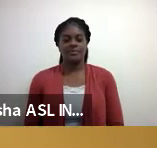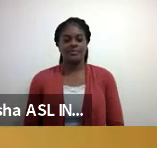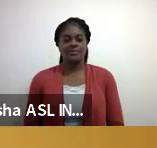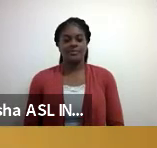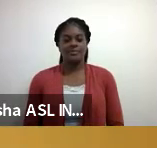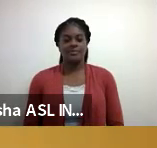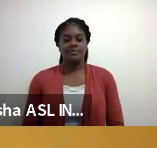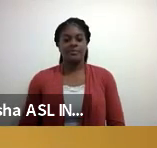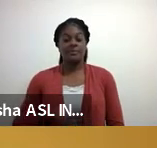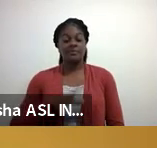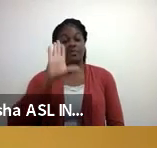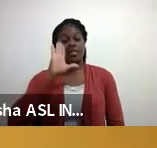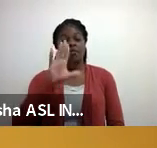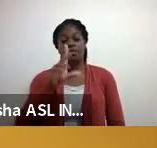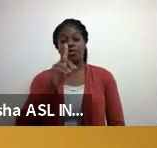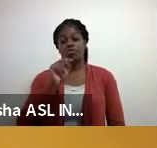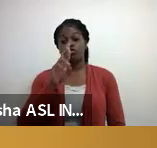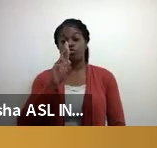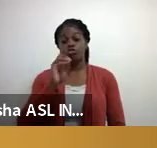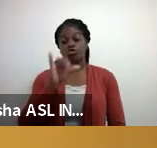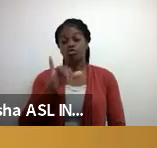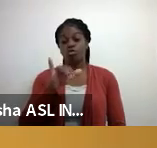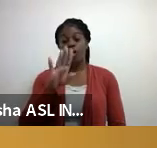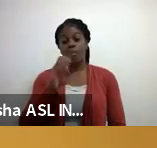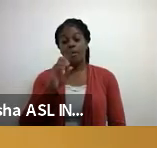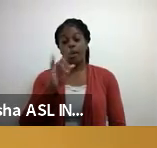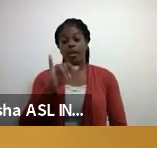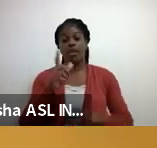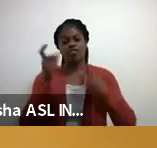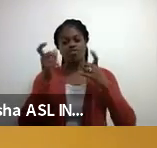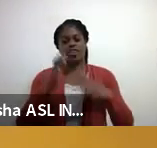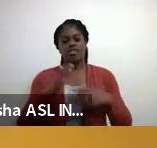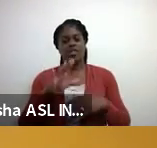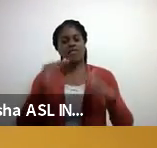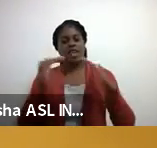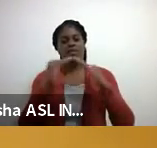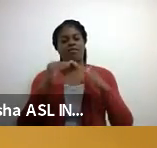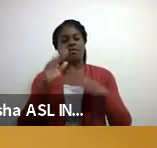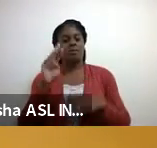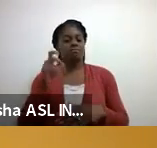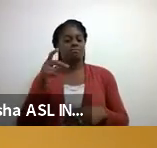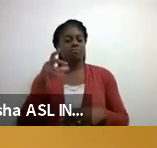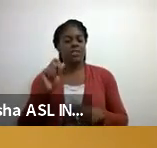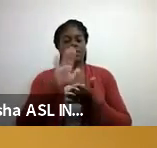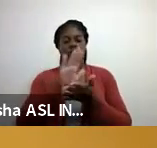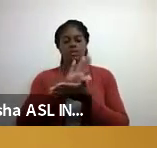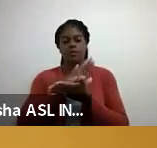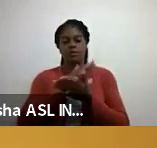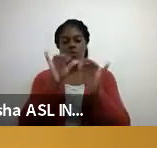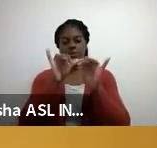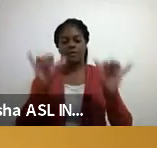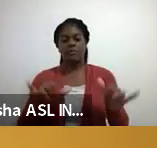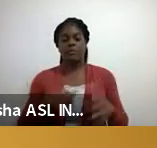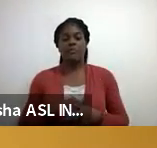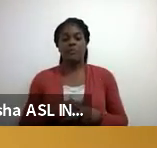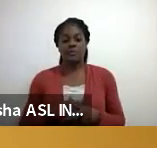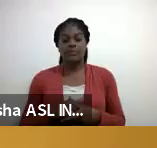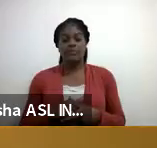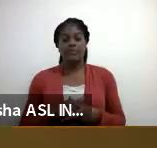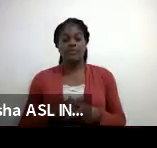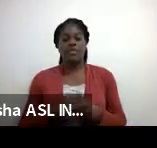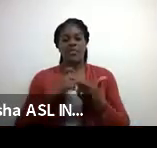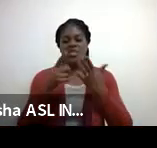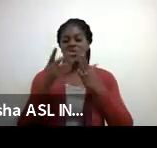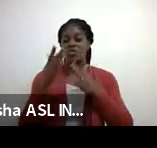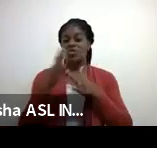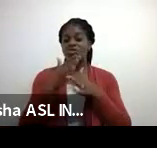My name is Troy Boddy, and I'm the Director of Equity for the Montgomery County Public School System. And I wanted to share with you a piece of art I